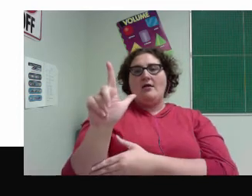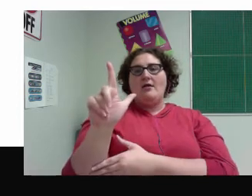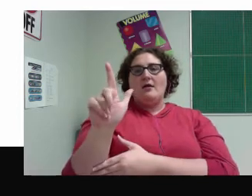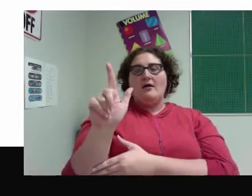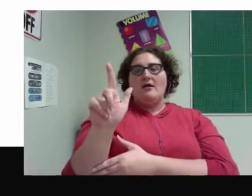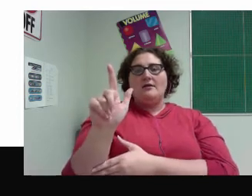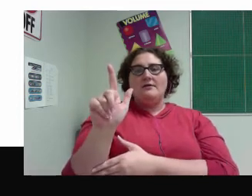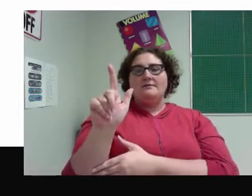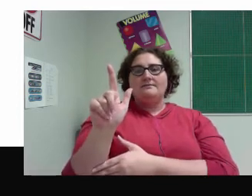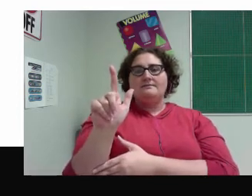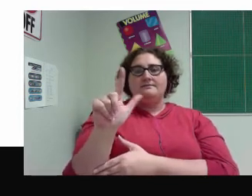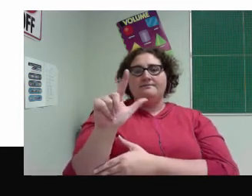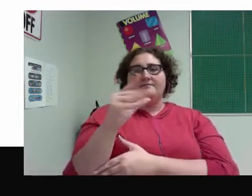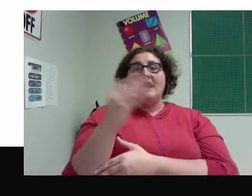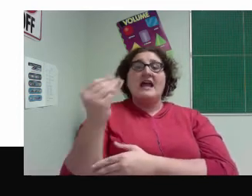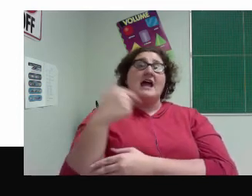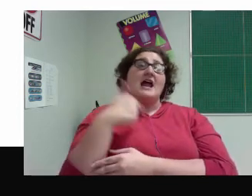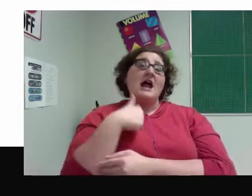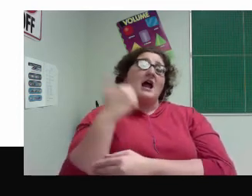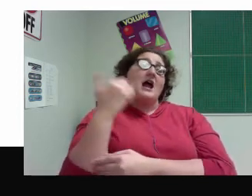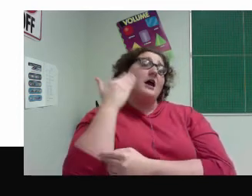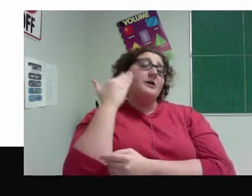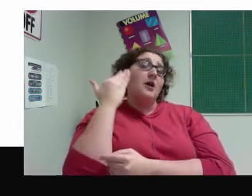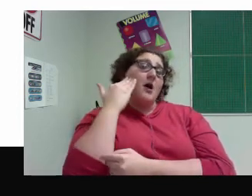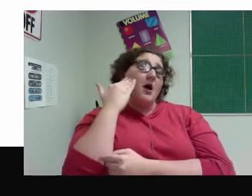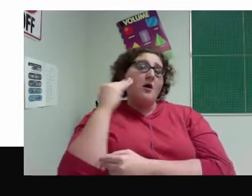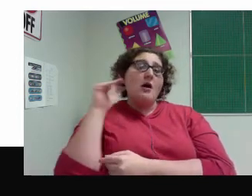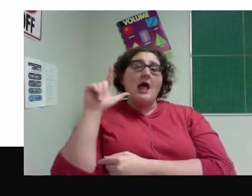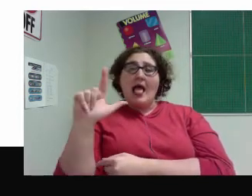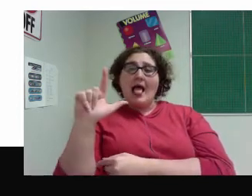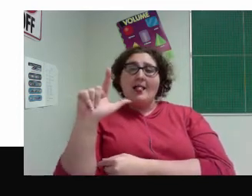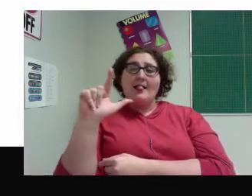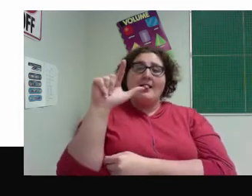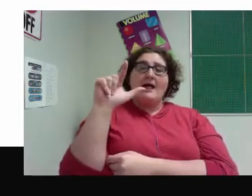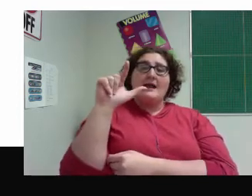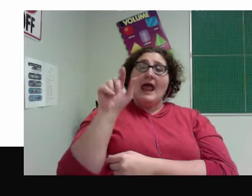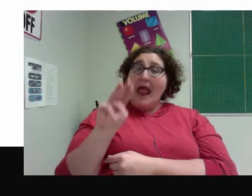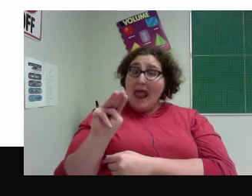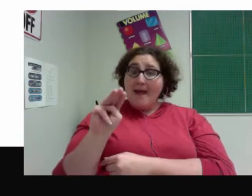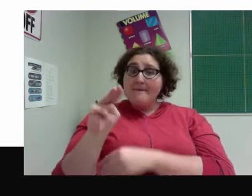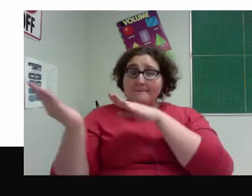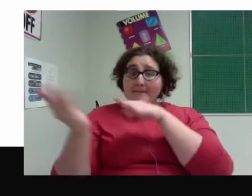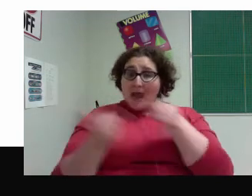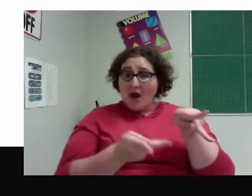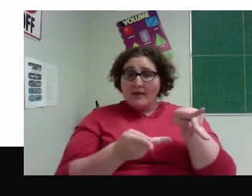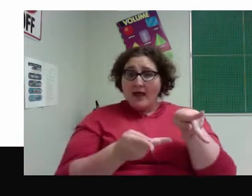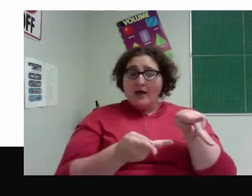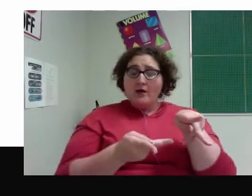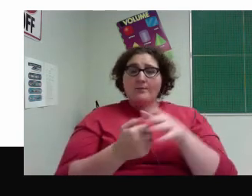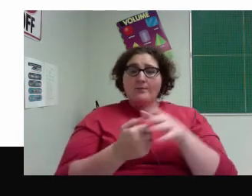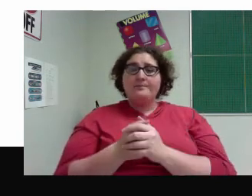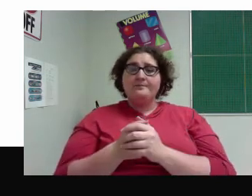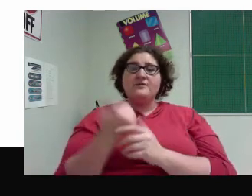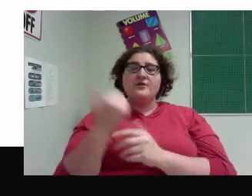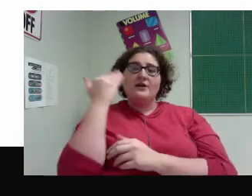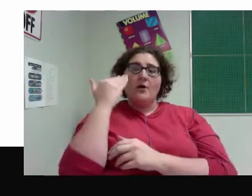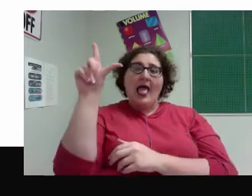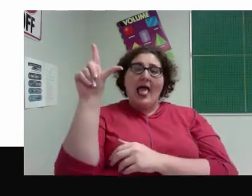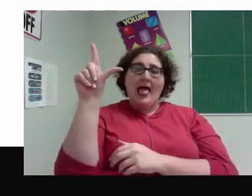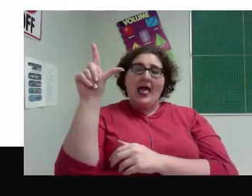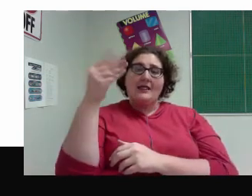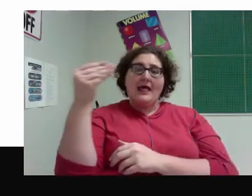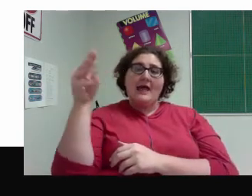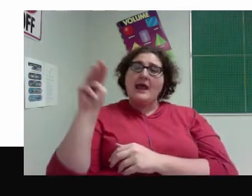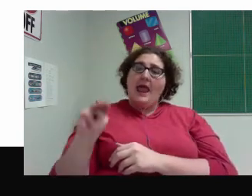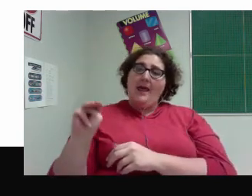and I know that L and M are parallel to each other, so I'm going to say that I know that L and